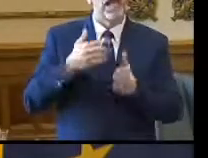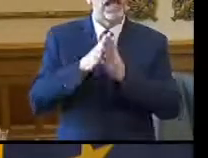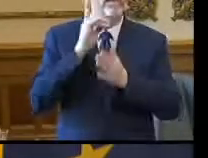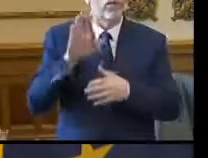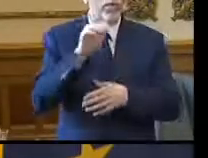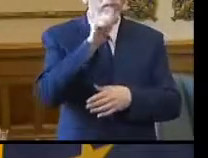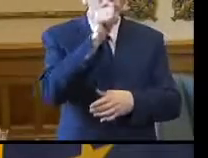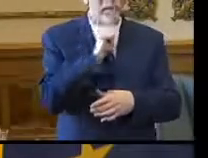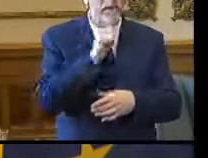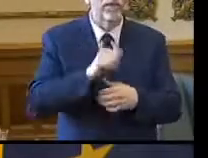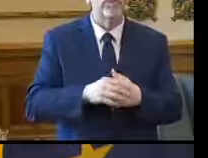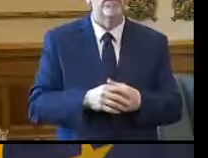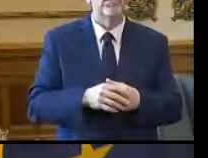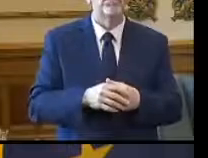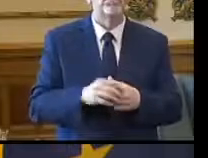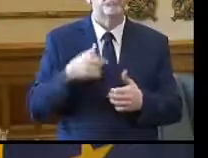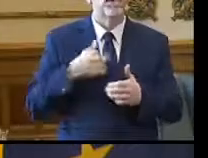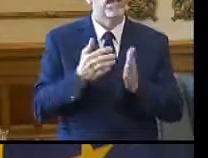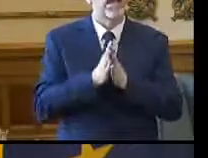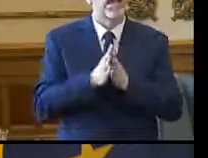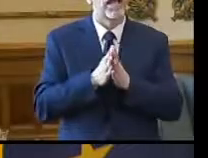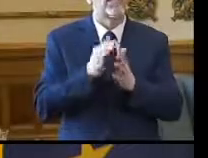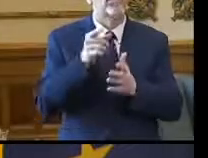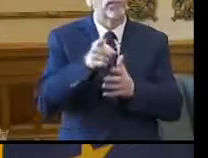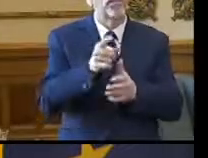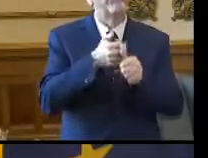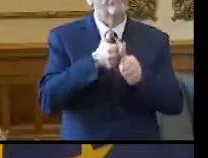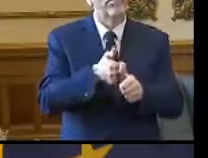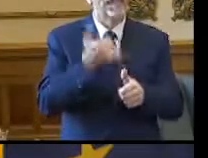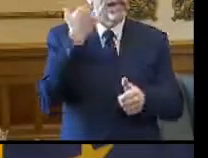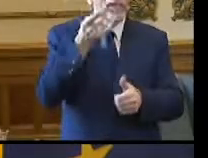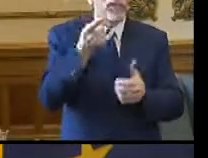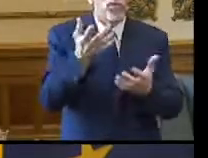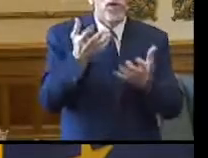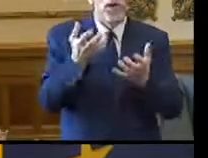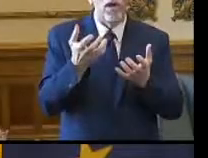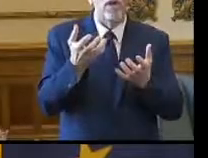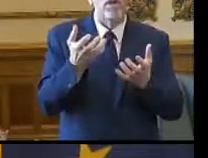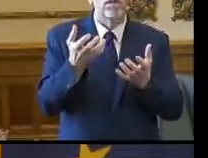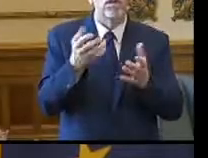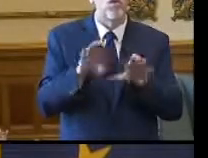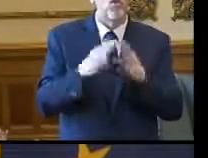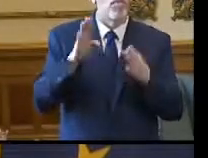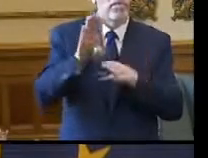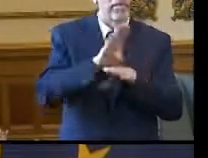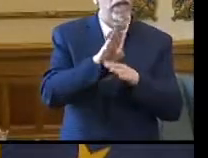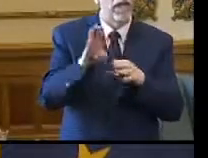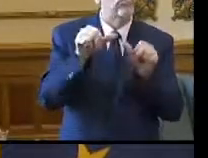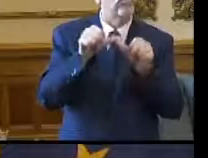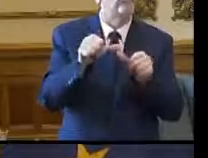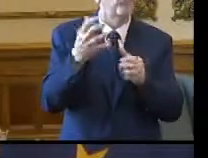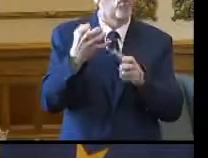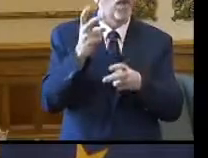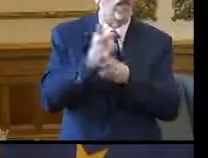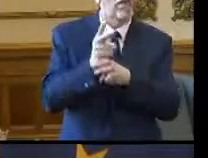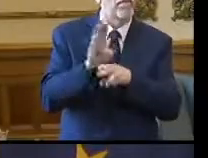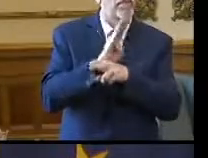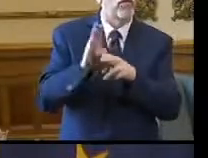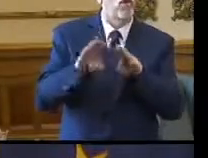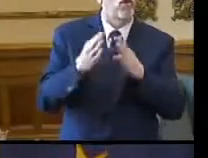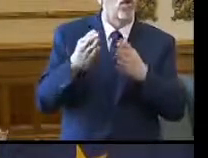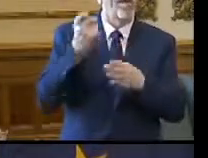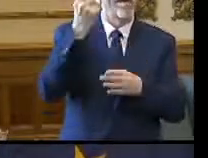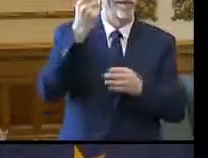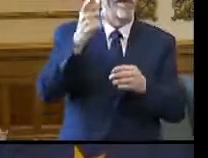patience, and we ask that you do, in fact, if you want to open your business for business, you're going to have to do